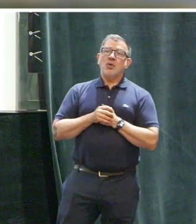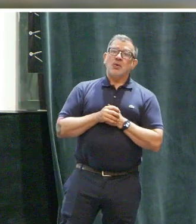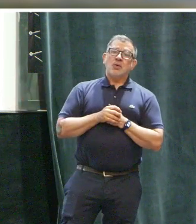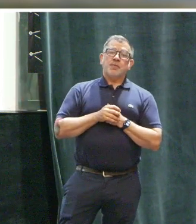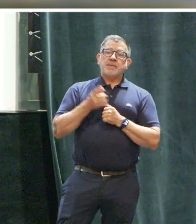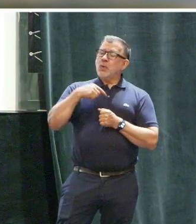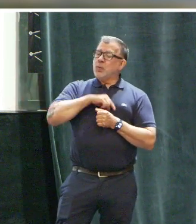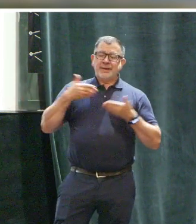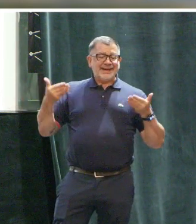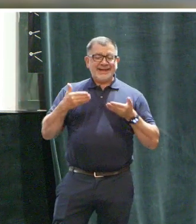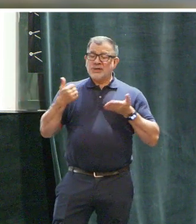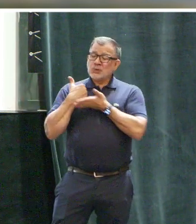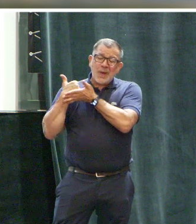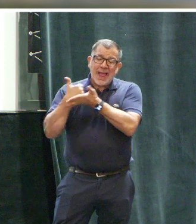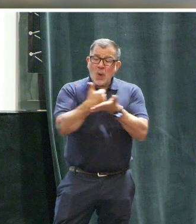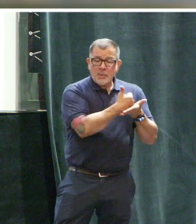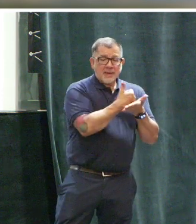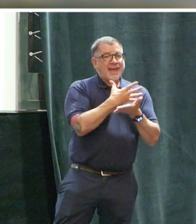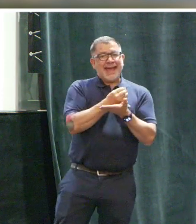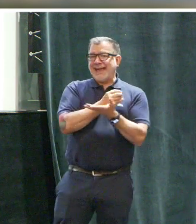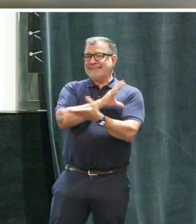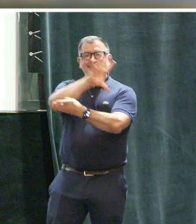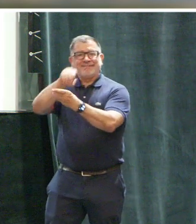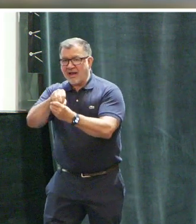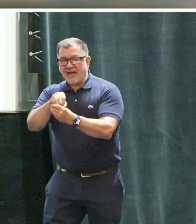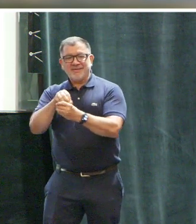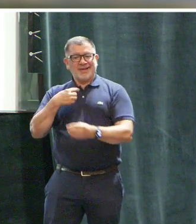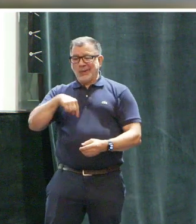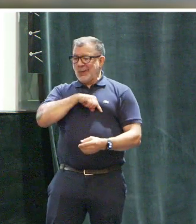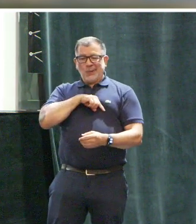to be helpful and engaged. We don't have any